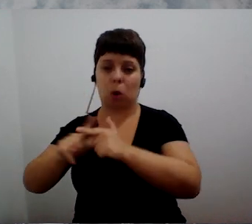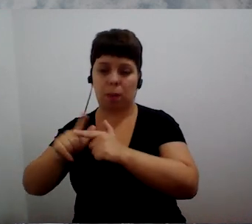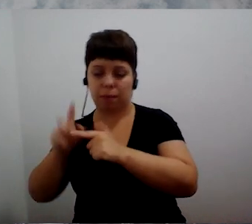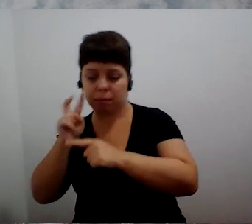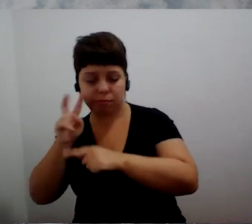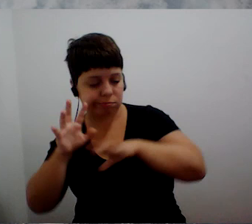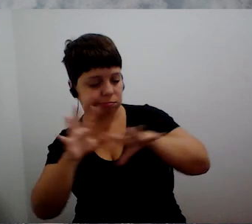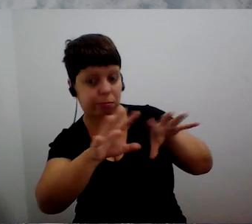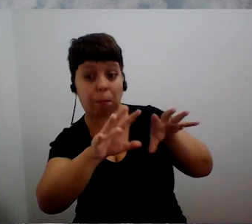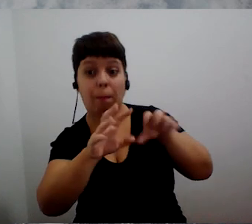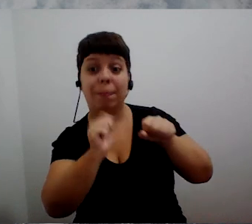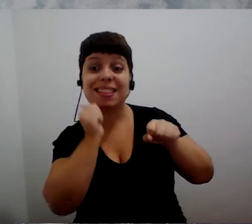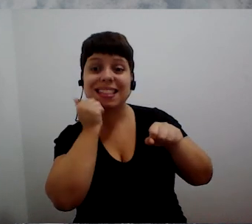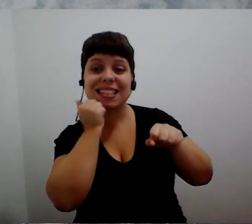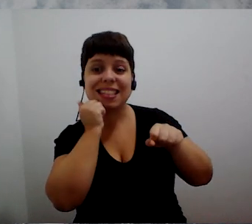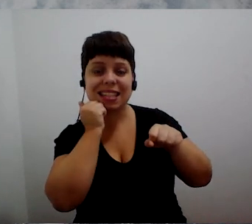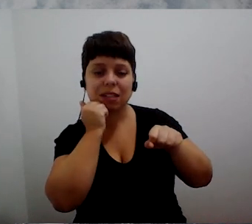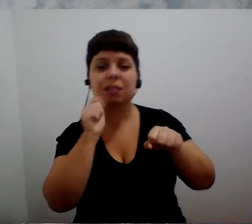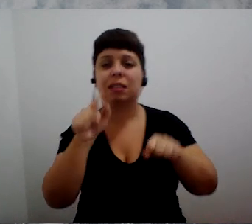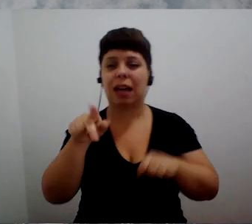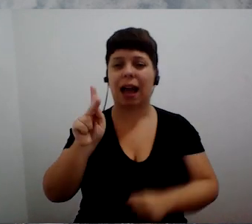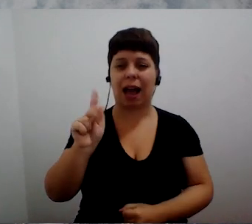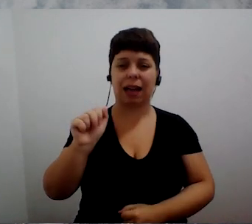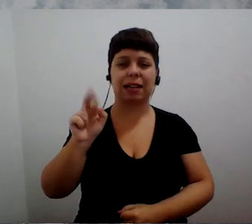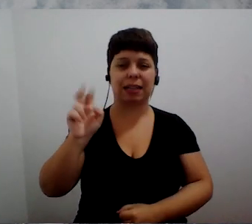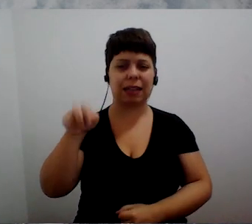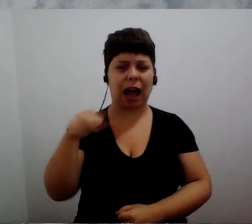the science inside these, all those issues.